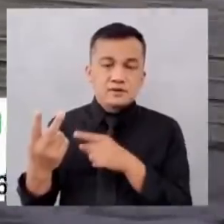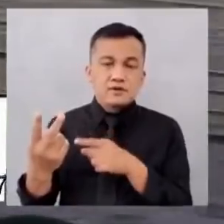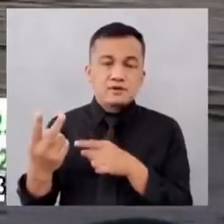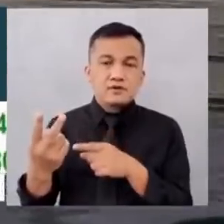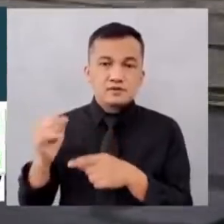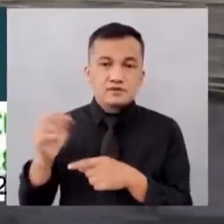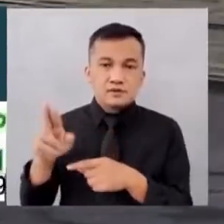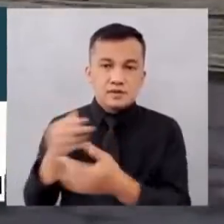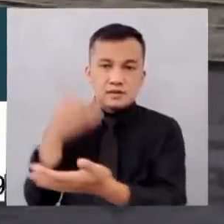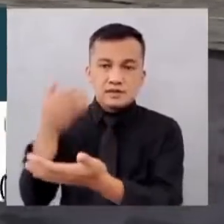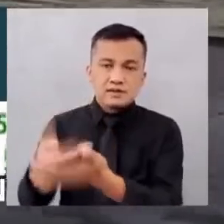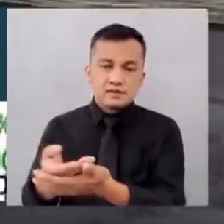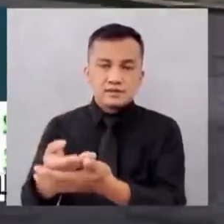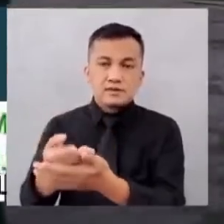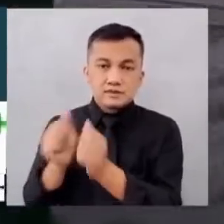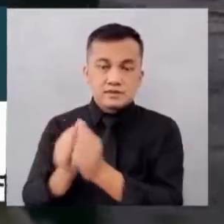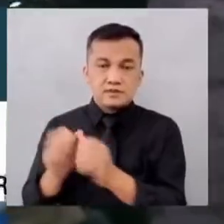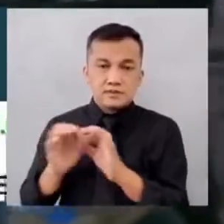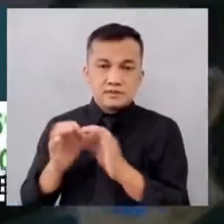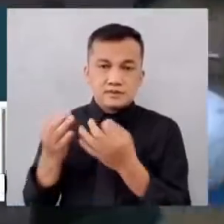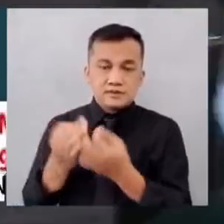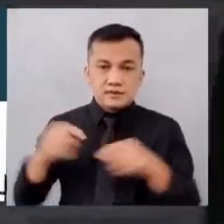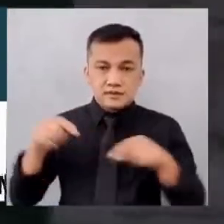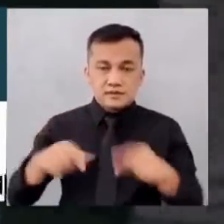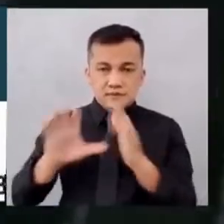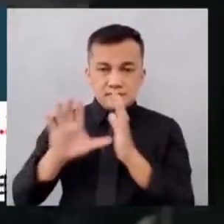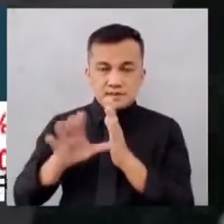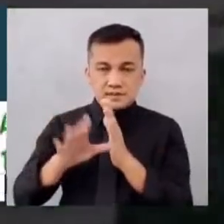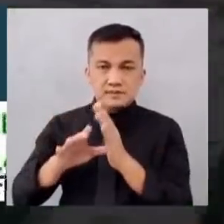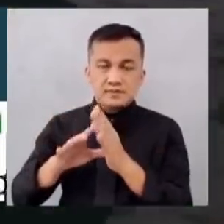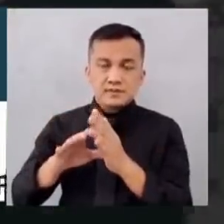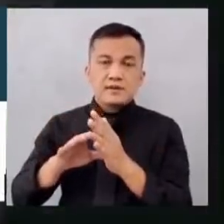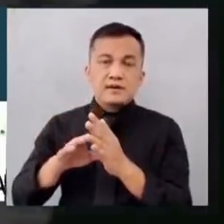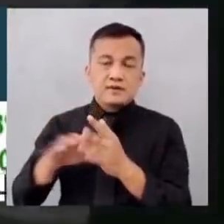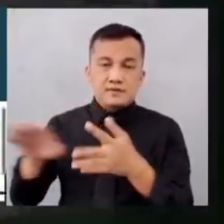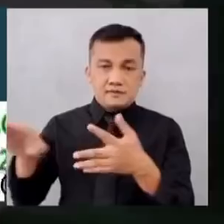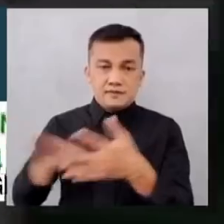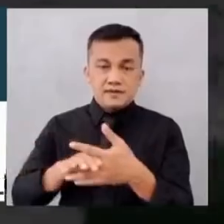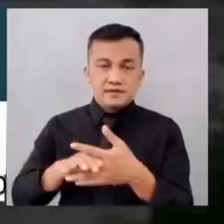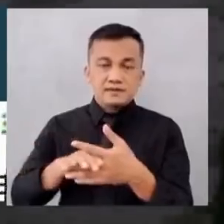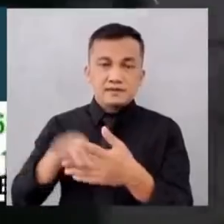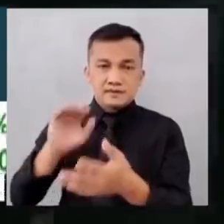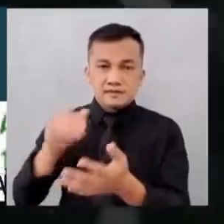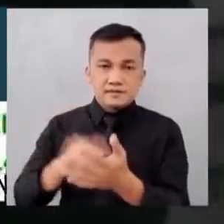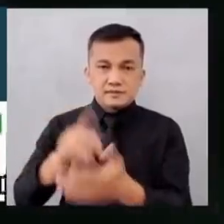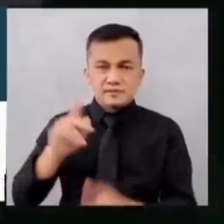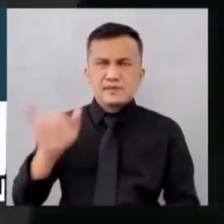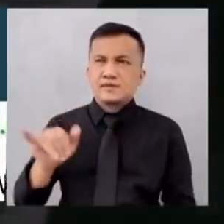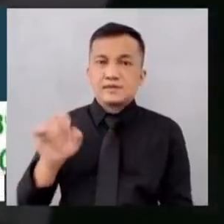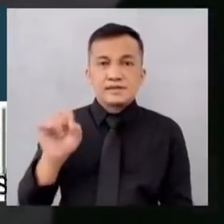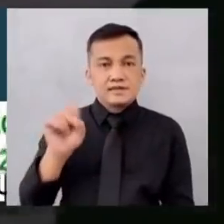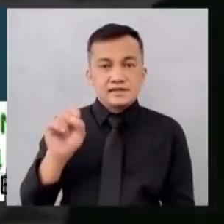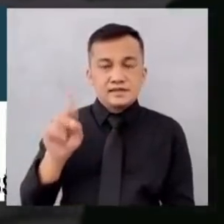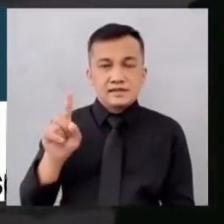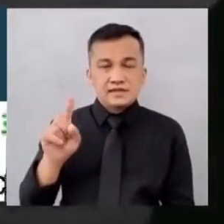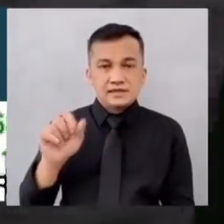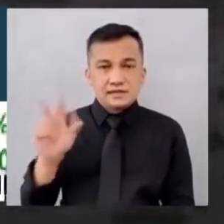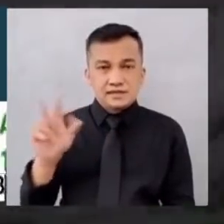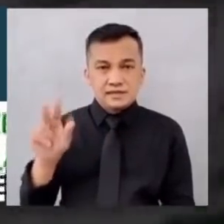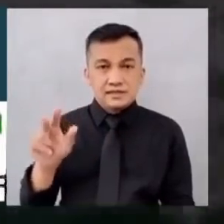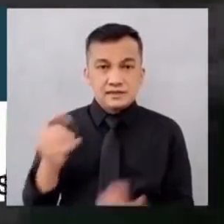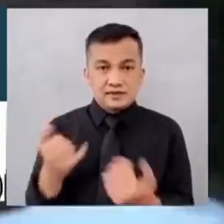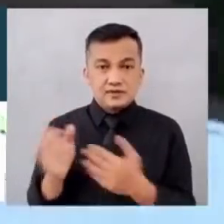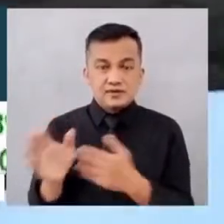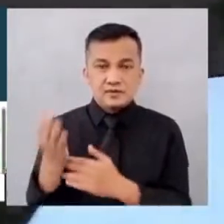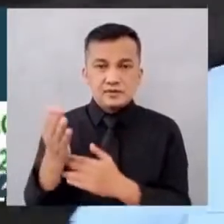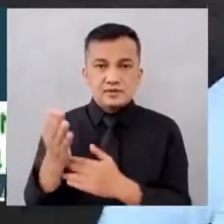with his family here at the COMELEC Filing Center in Pasay City at around 11:13 this morning. And just